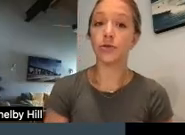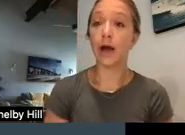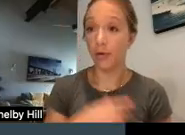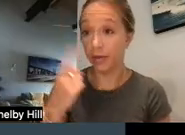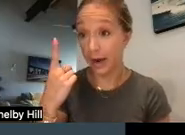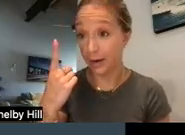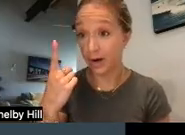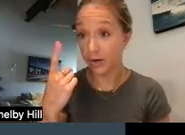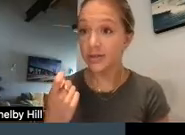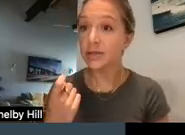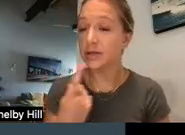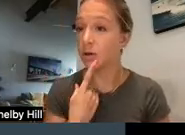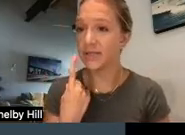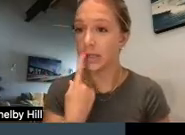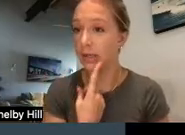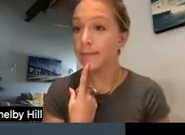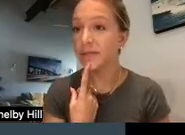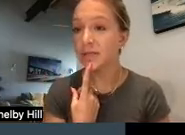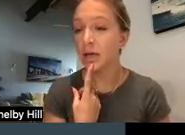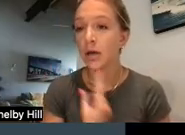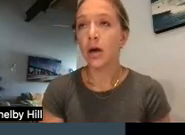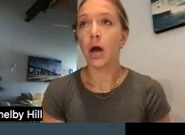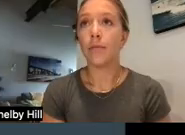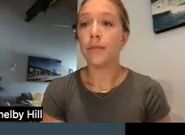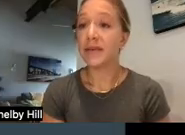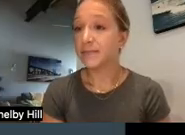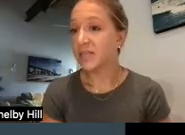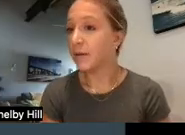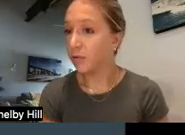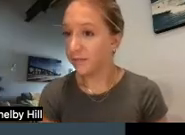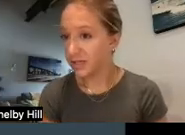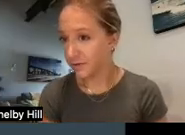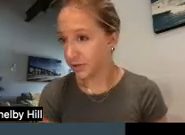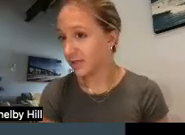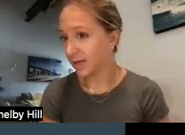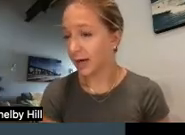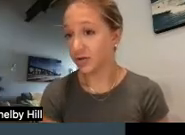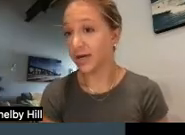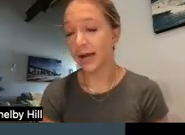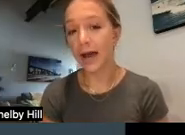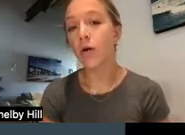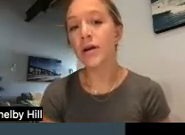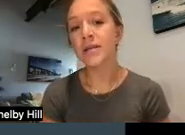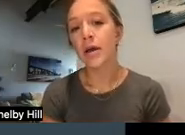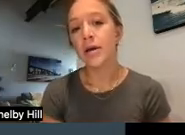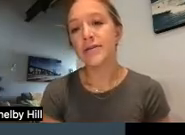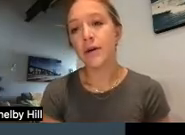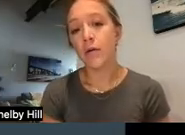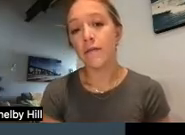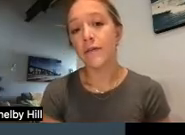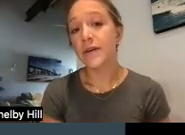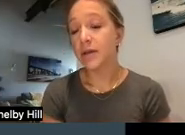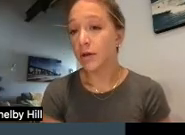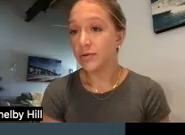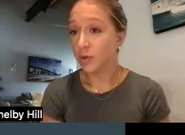refers to how the eyebrows as well as the lips make specific movements for certain signs or sign categories. And